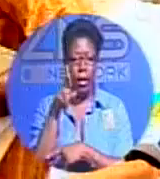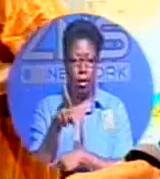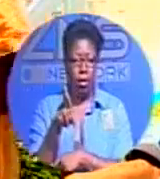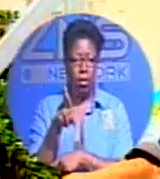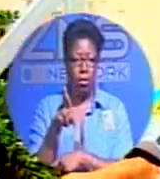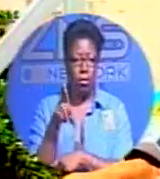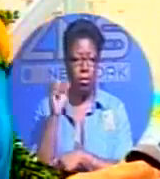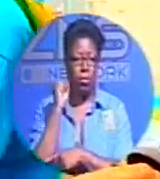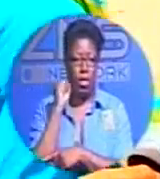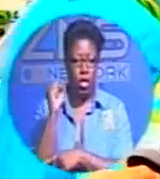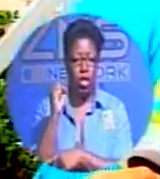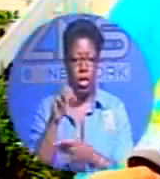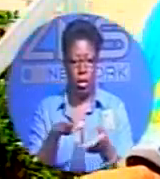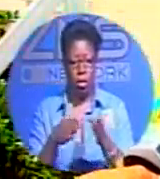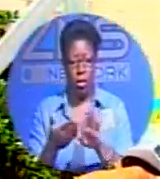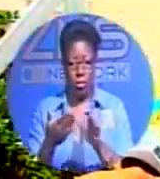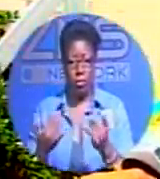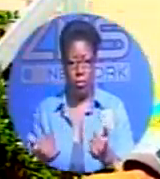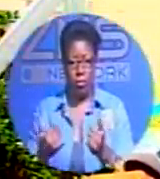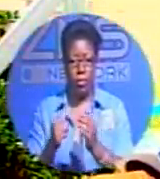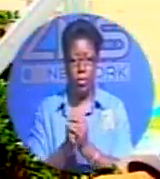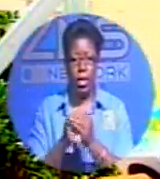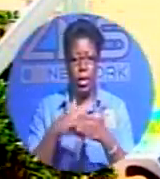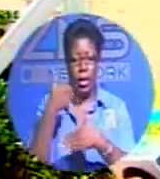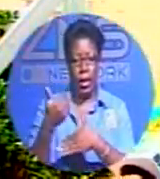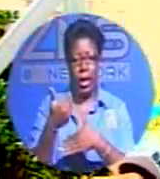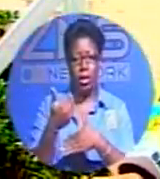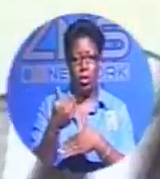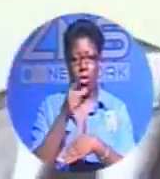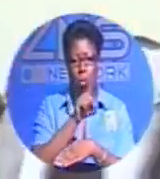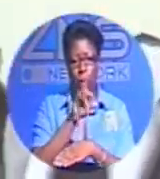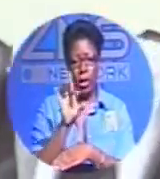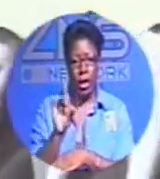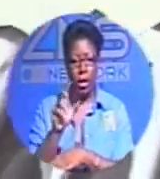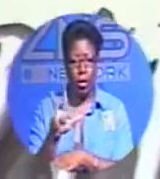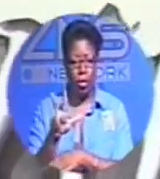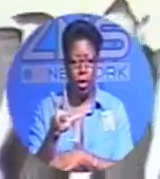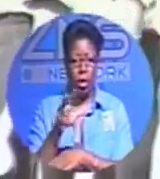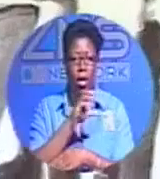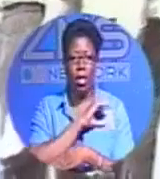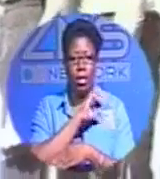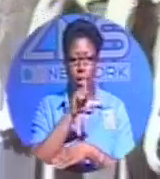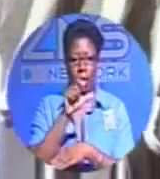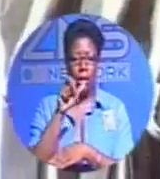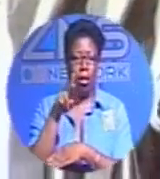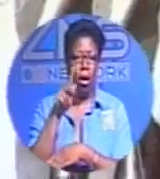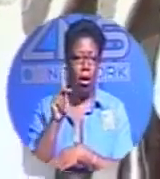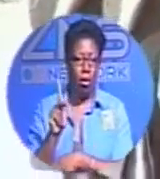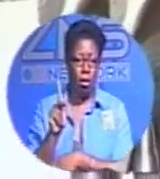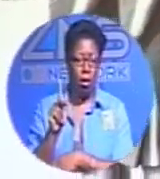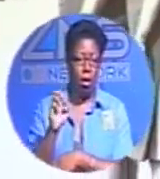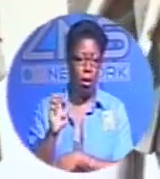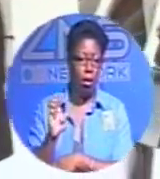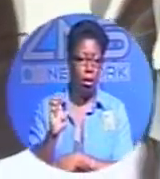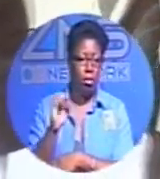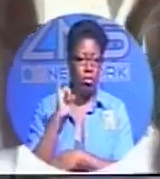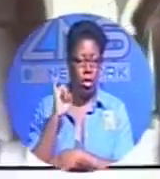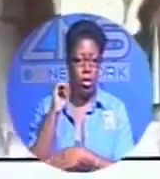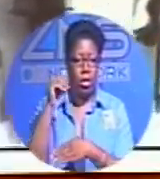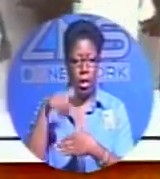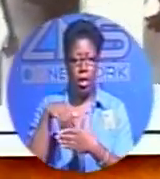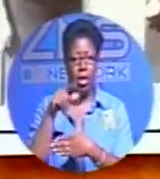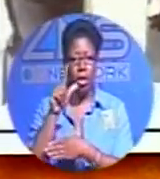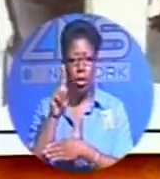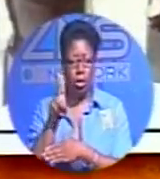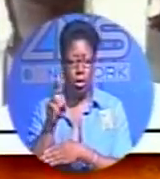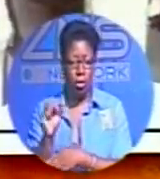is deceased. The next one was 183 Clark. She is in the States. She